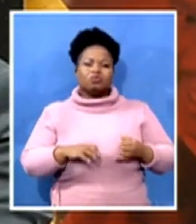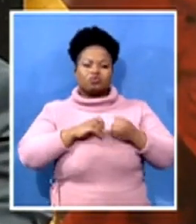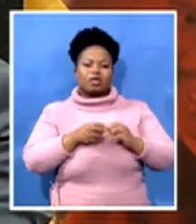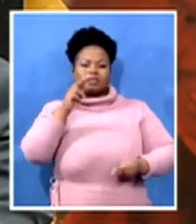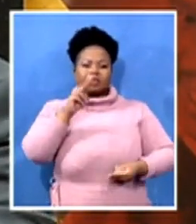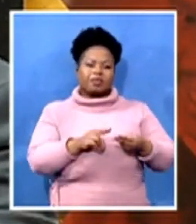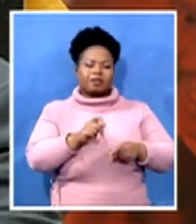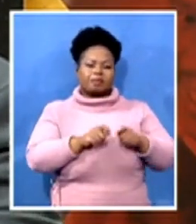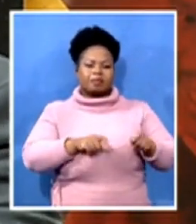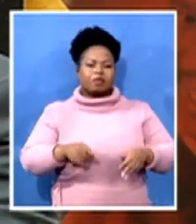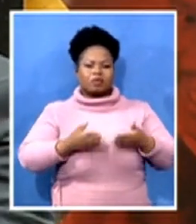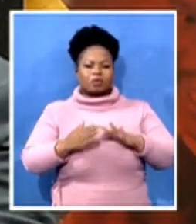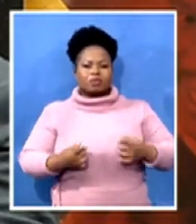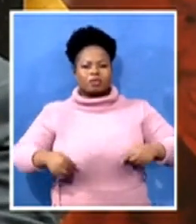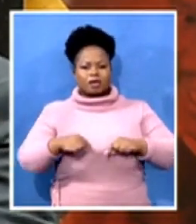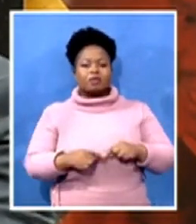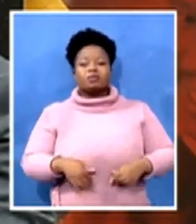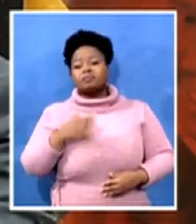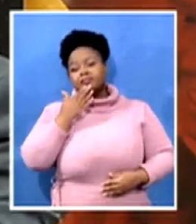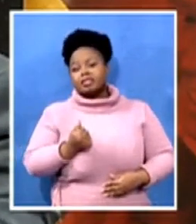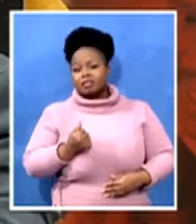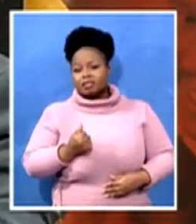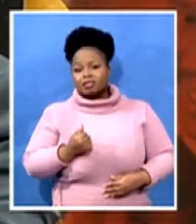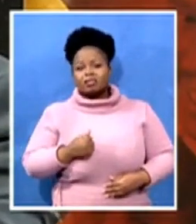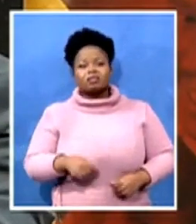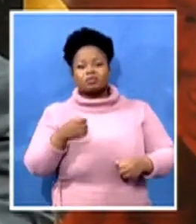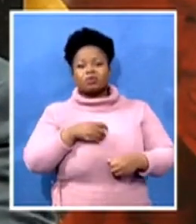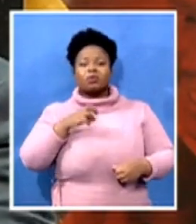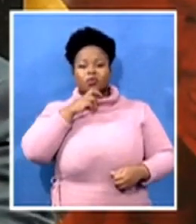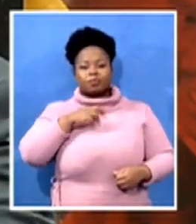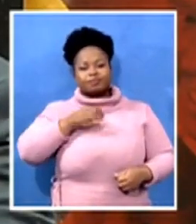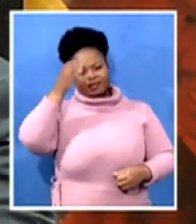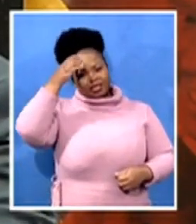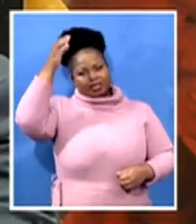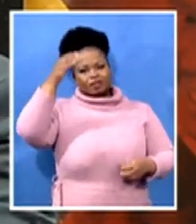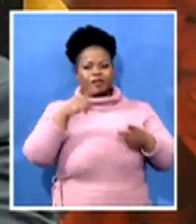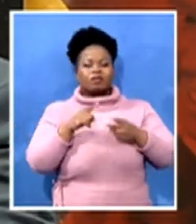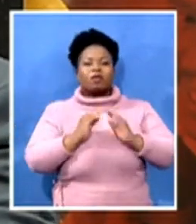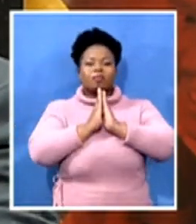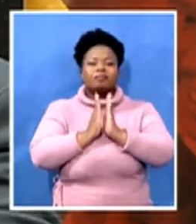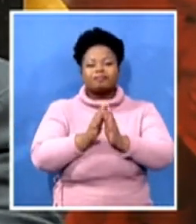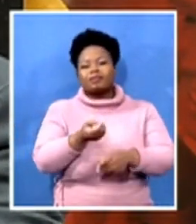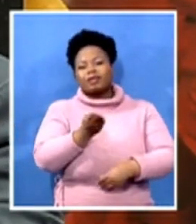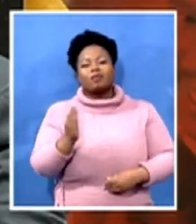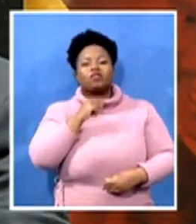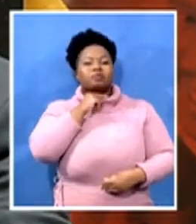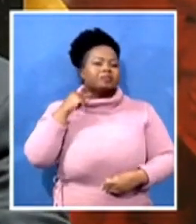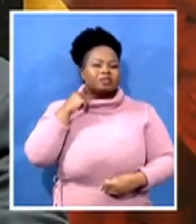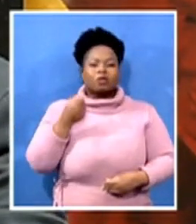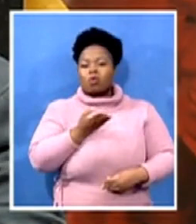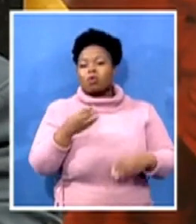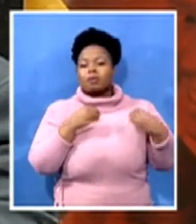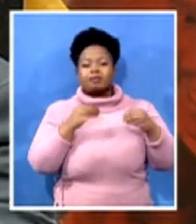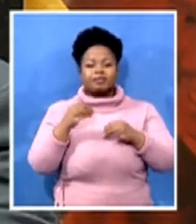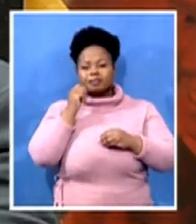abantu bephondo, sicela iinkosi, sicela abefundisi, sicela wonke umntu osomashishini, sonke siphose